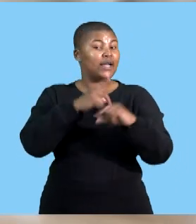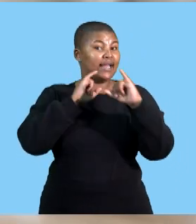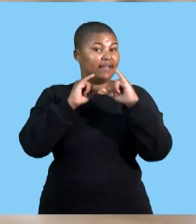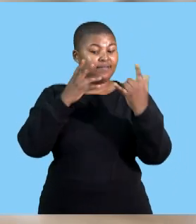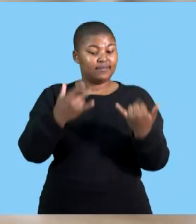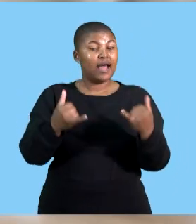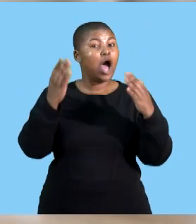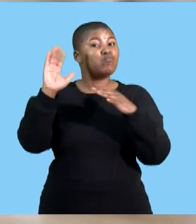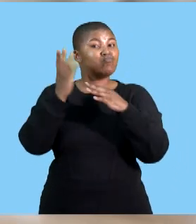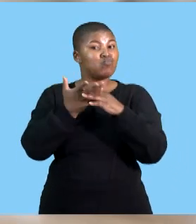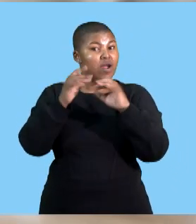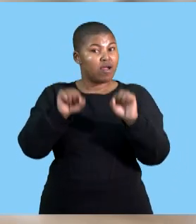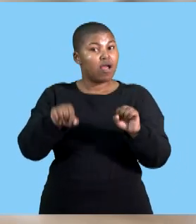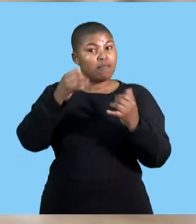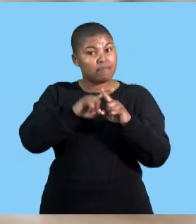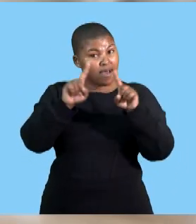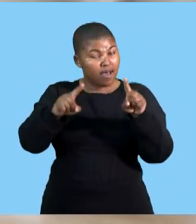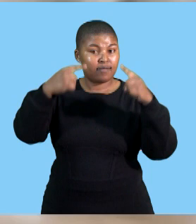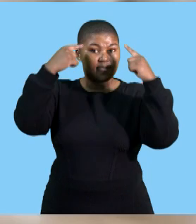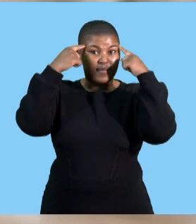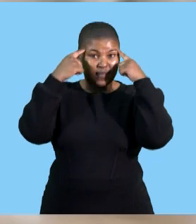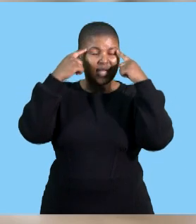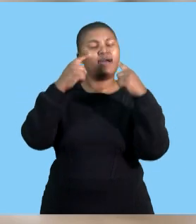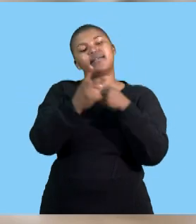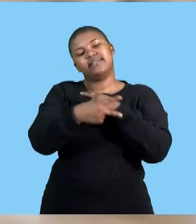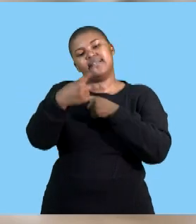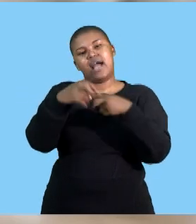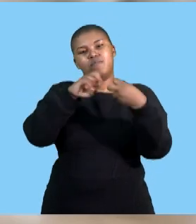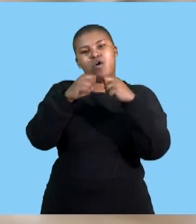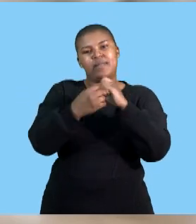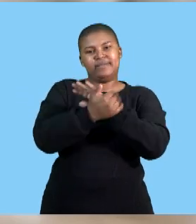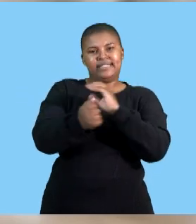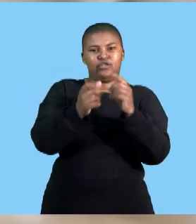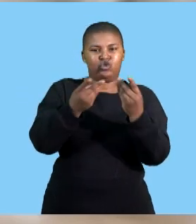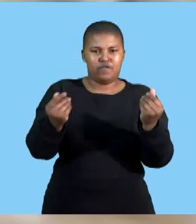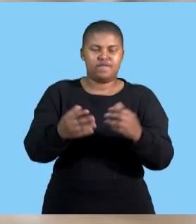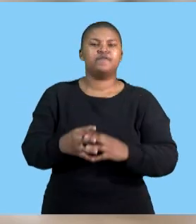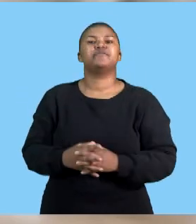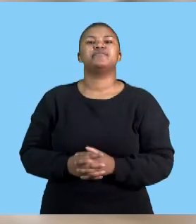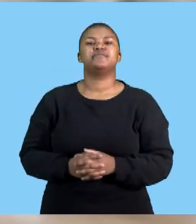break, I would like you to think about the second problem-solving technique.